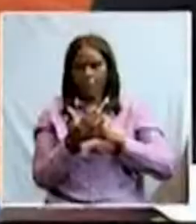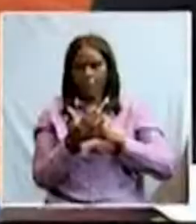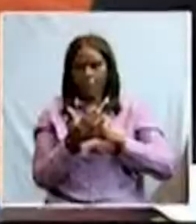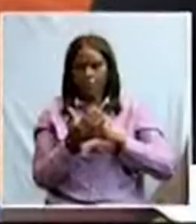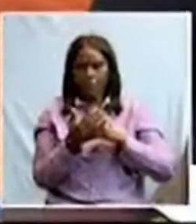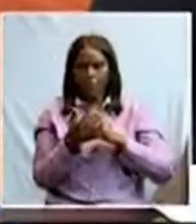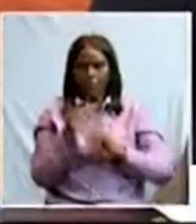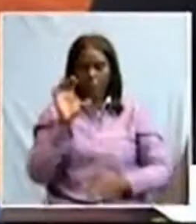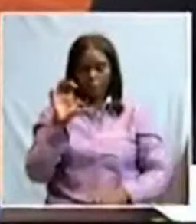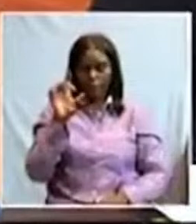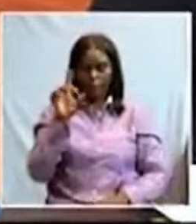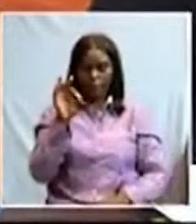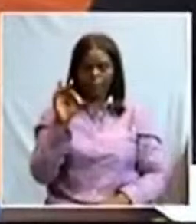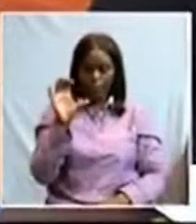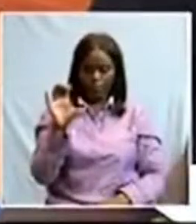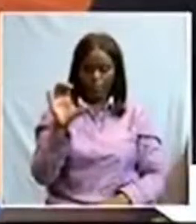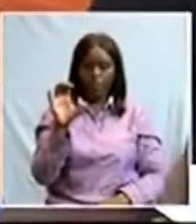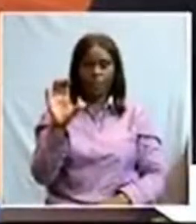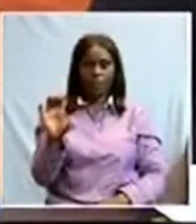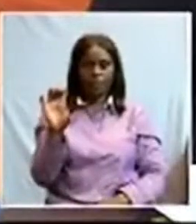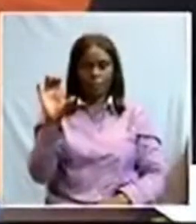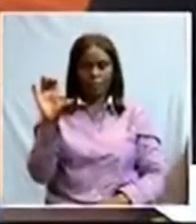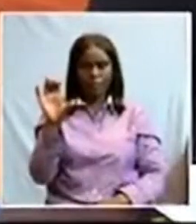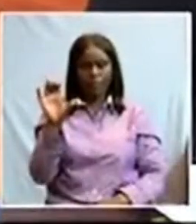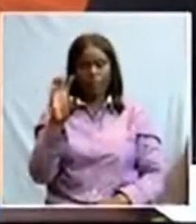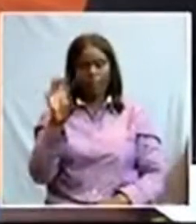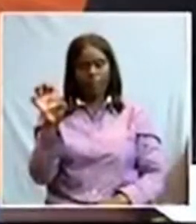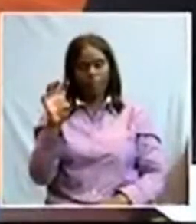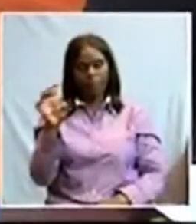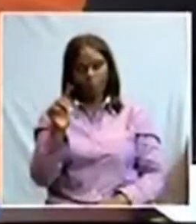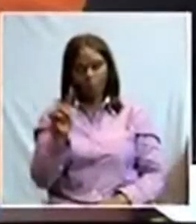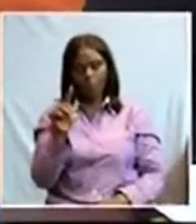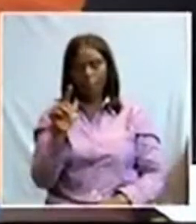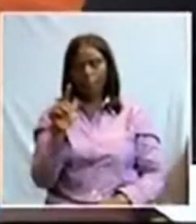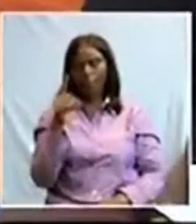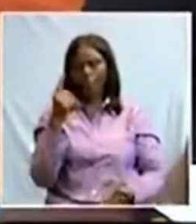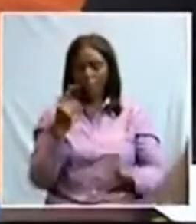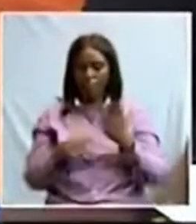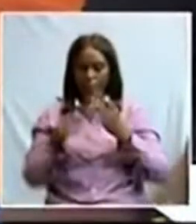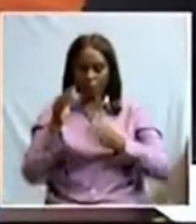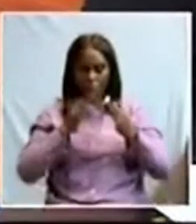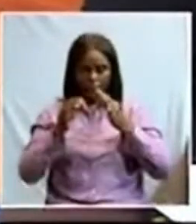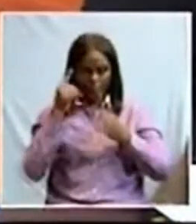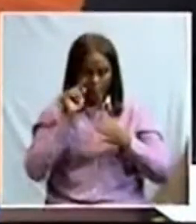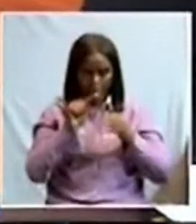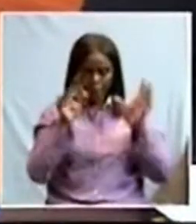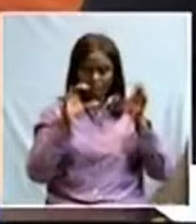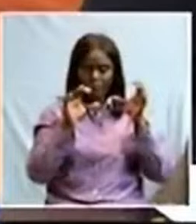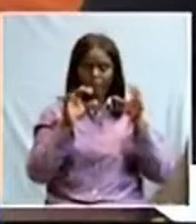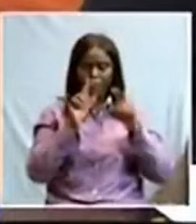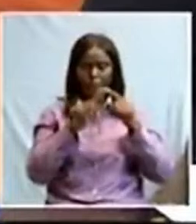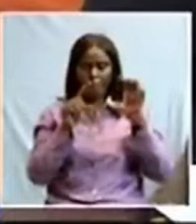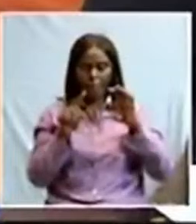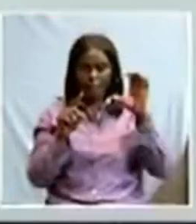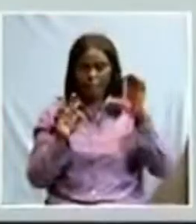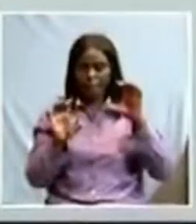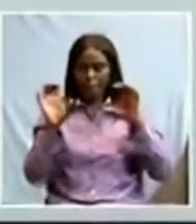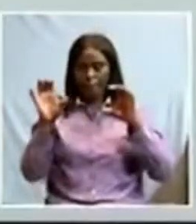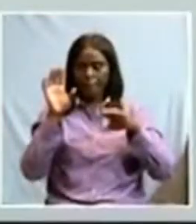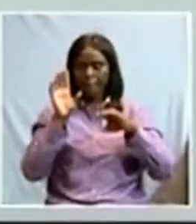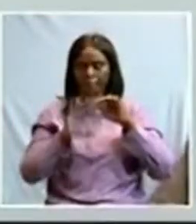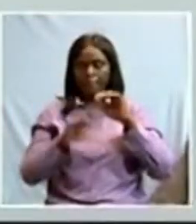the CDFC committee allocated 400,000. What was the justification of the committee to allocate less than what